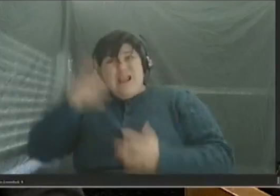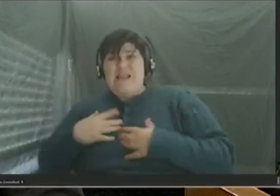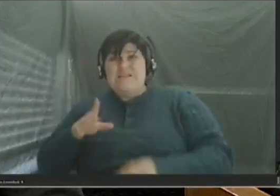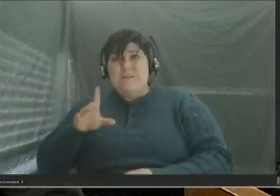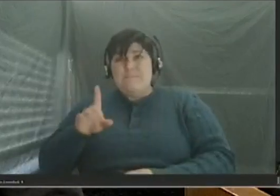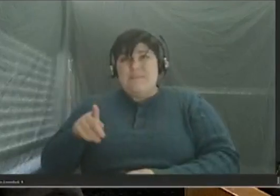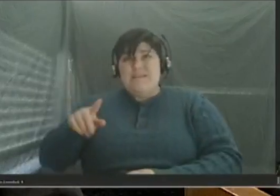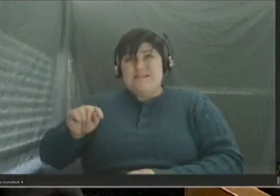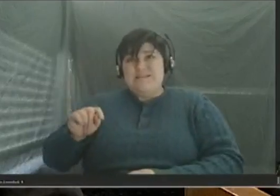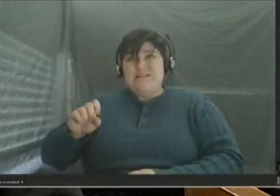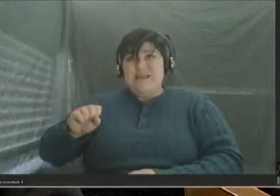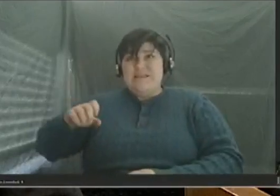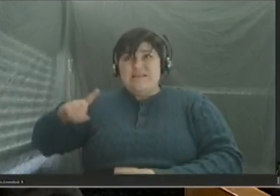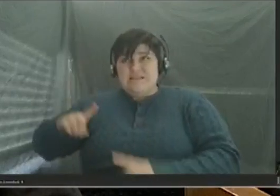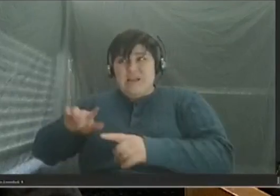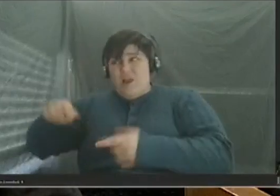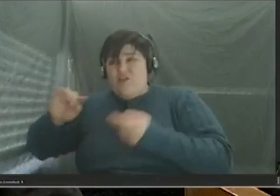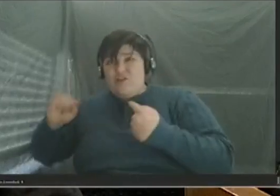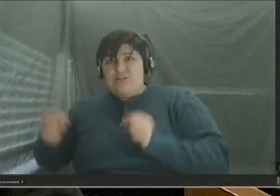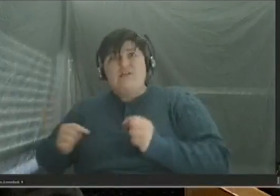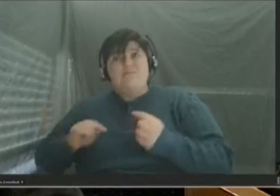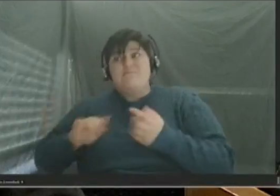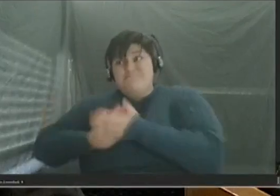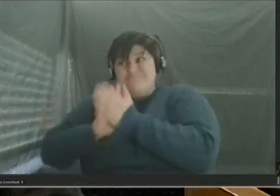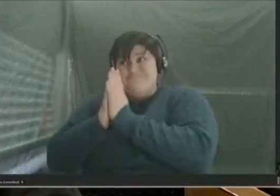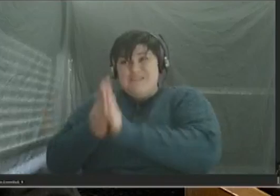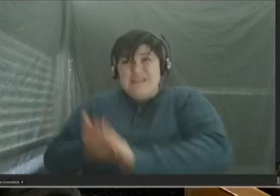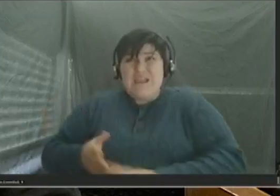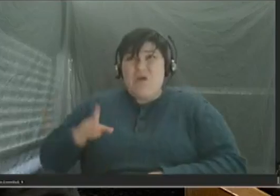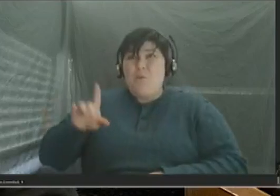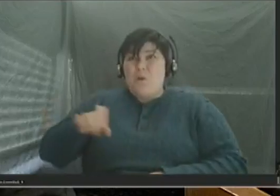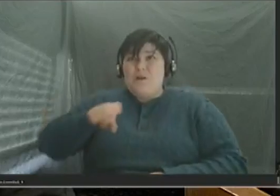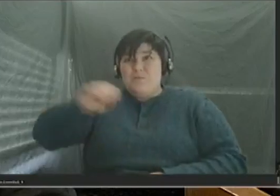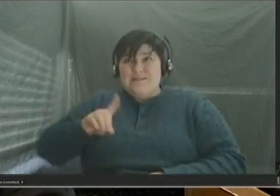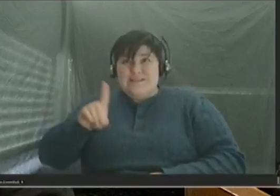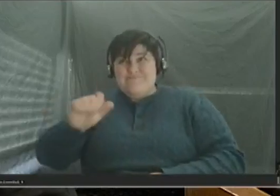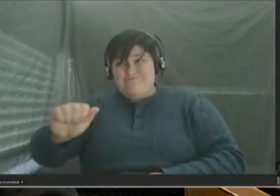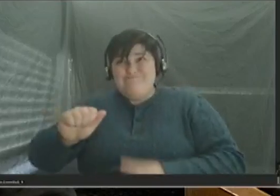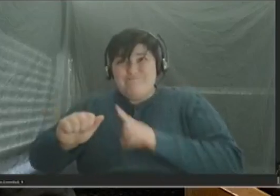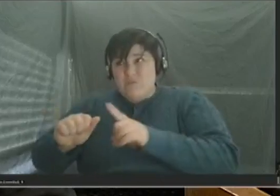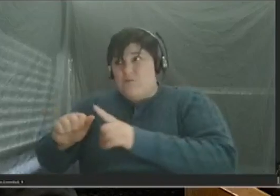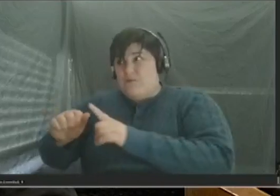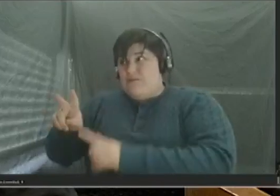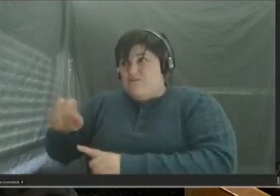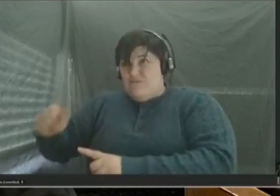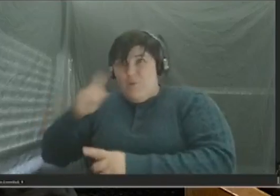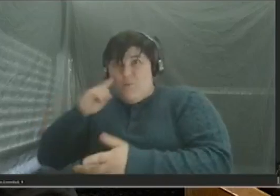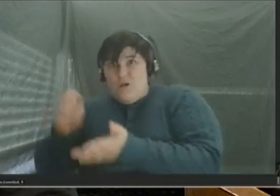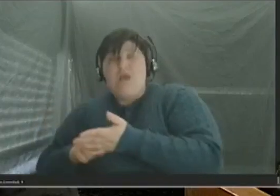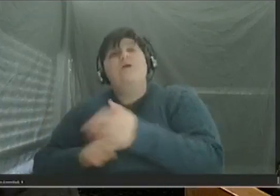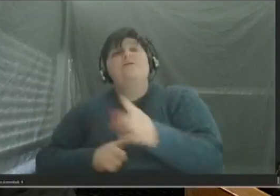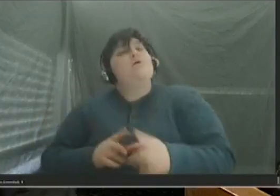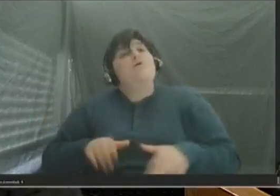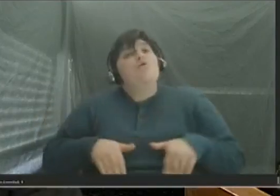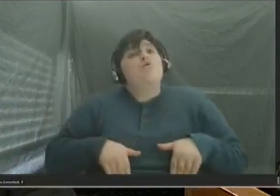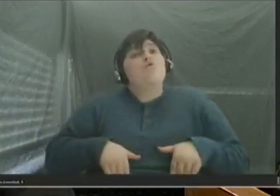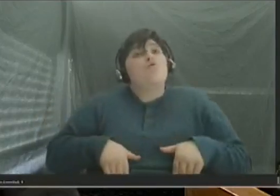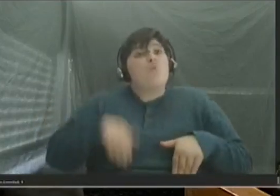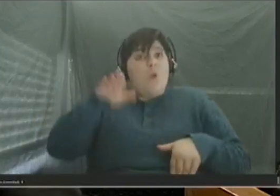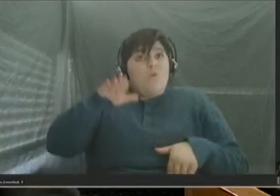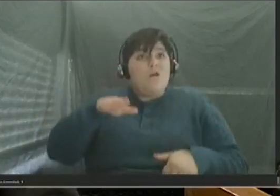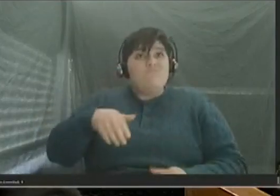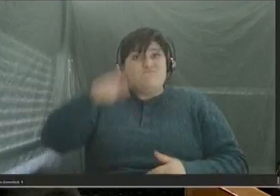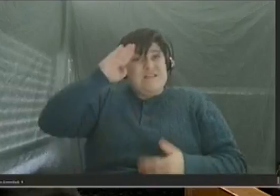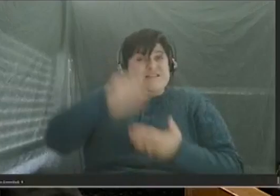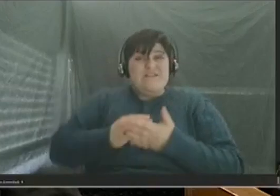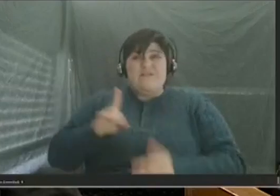later led to his 100% disability rating from the Veterans Administration. Growing up the son of a disabled veteran wasn't easy.